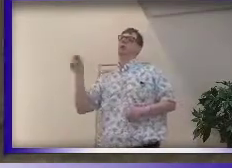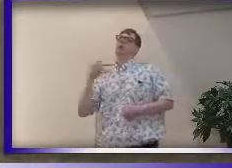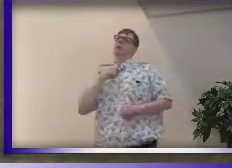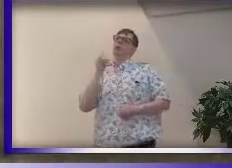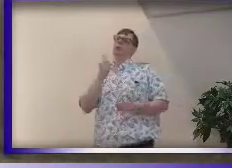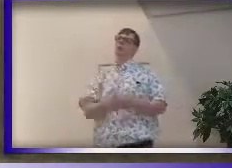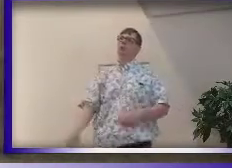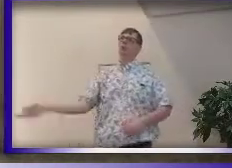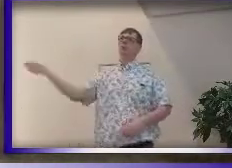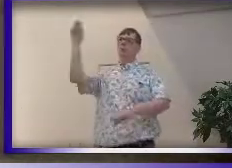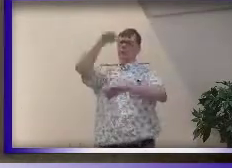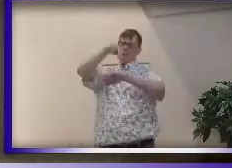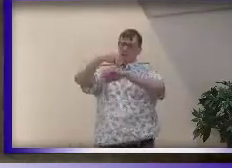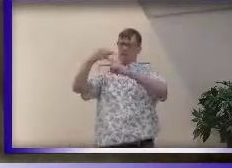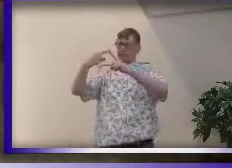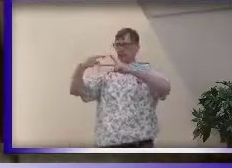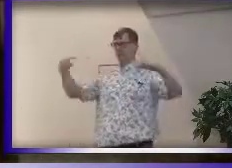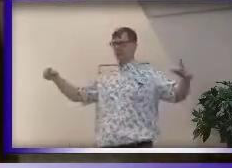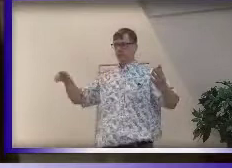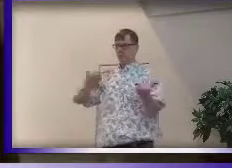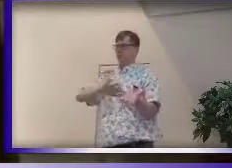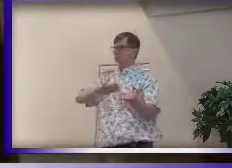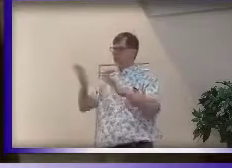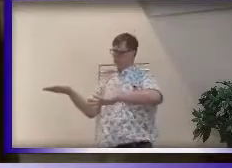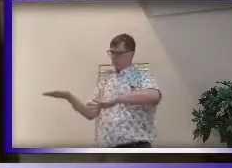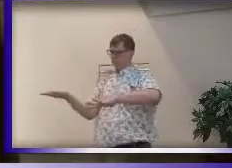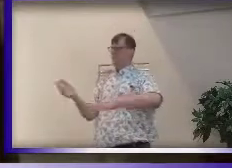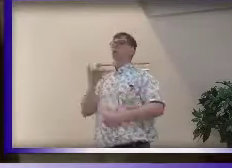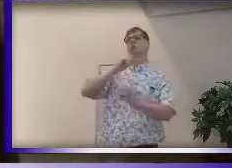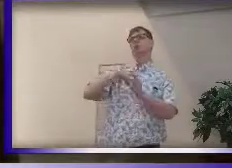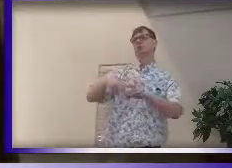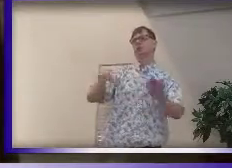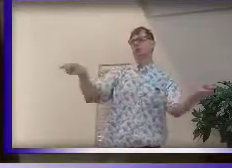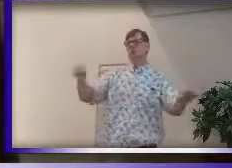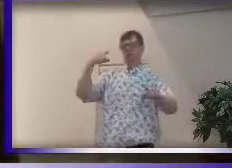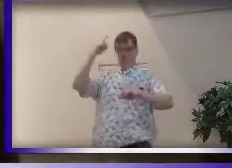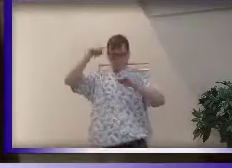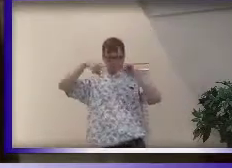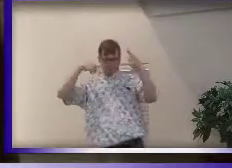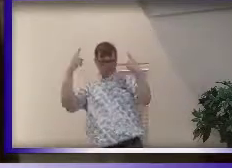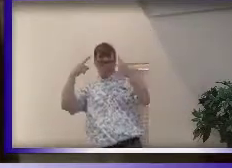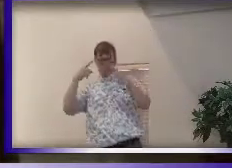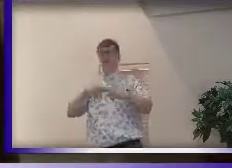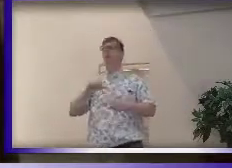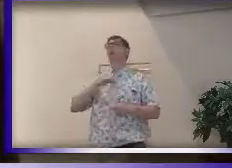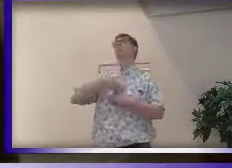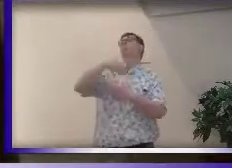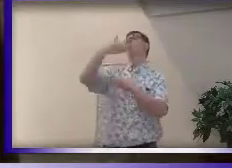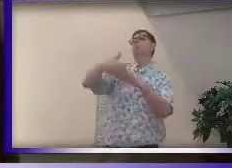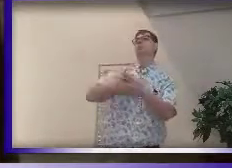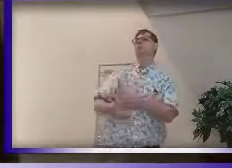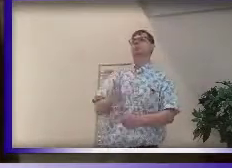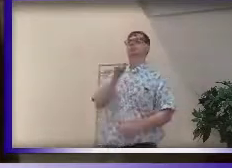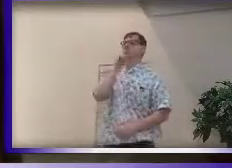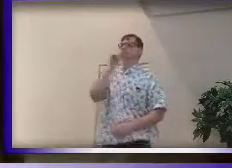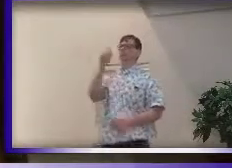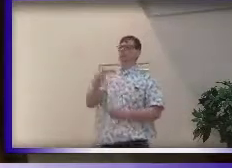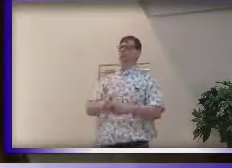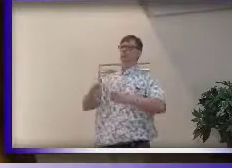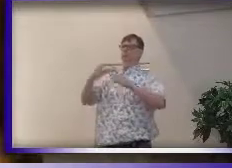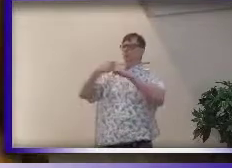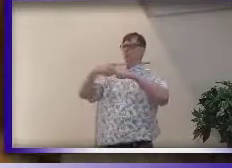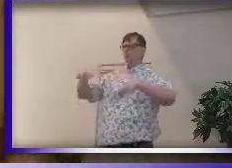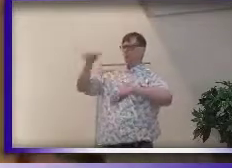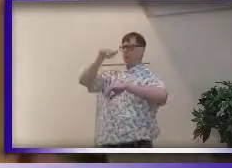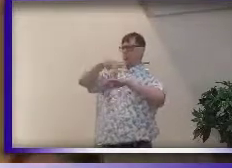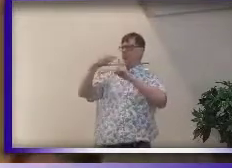out and do something good online for the people out there who don't live anywhere near a center, Where I was in